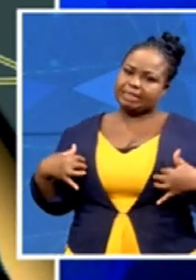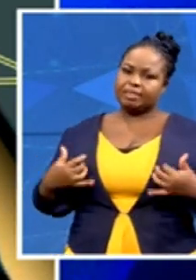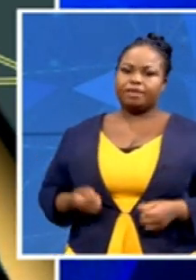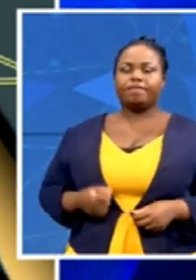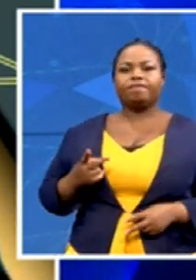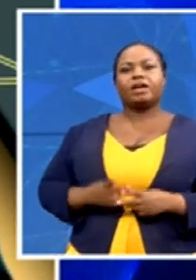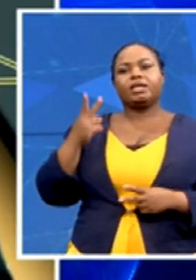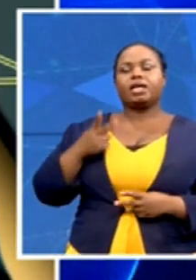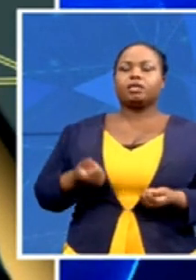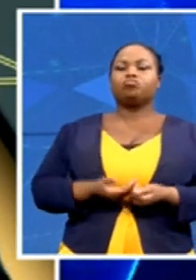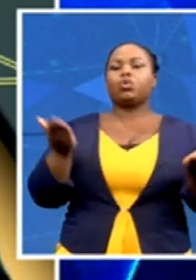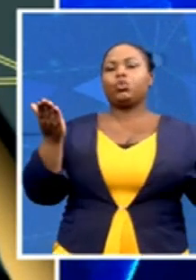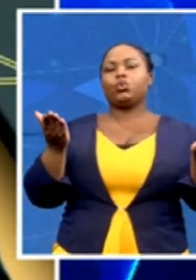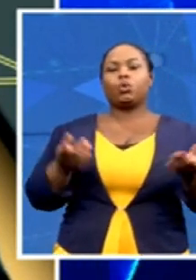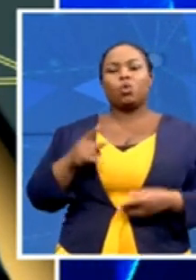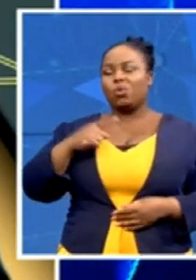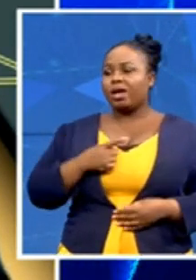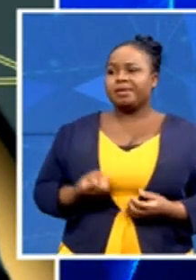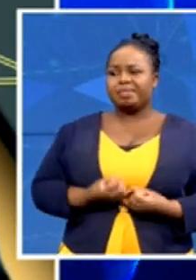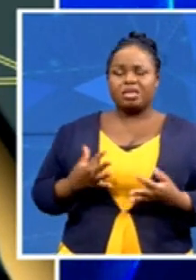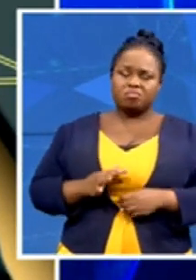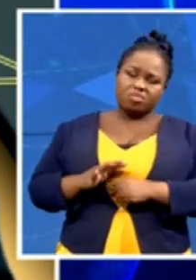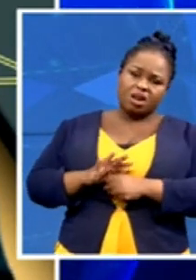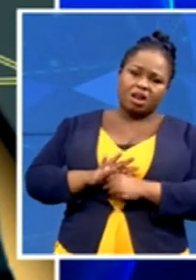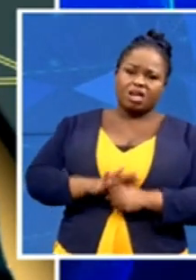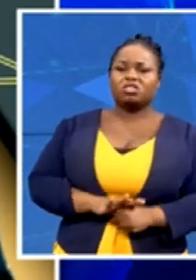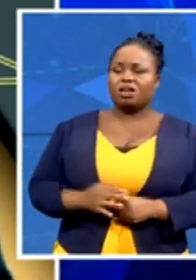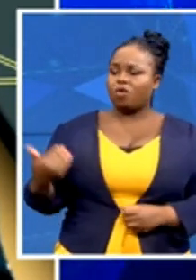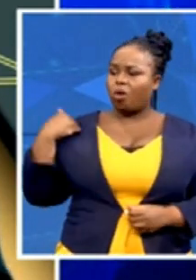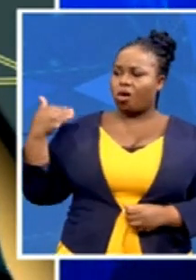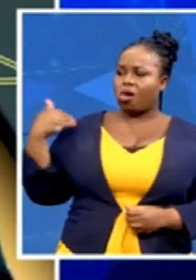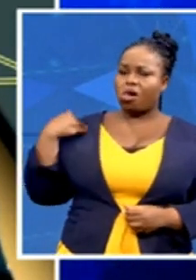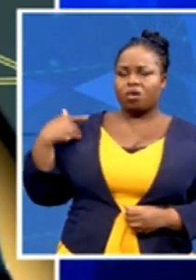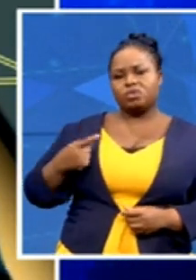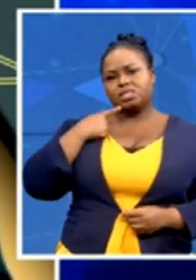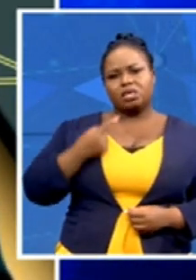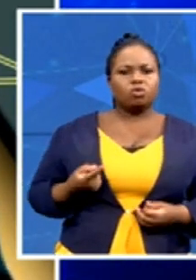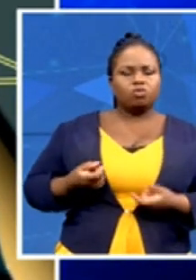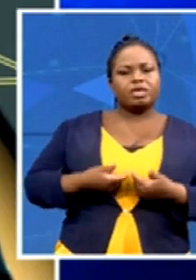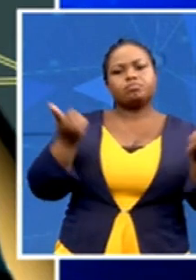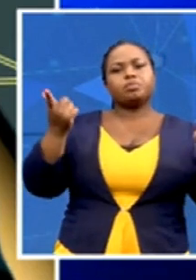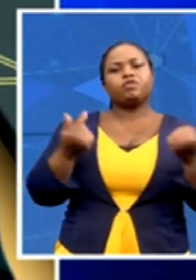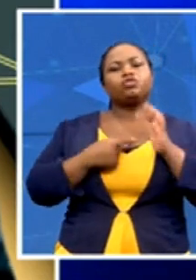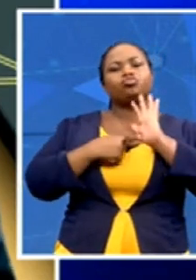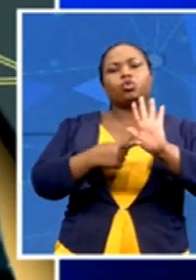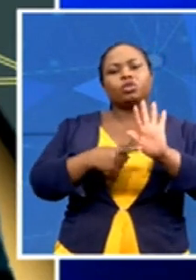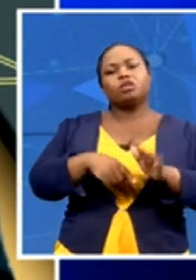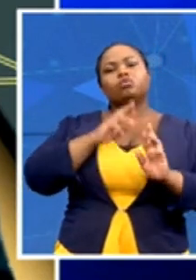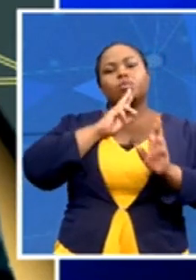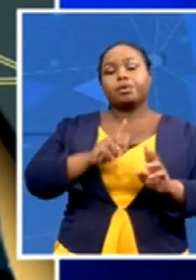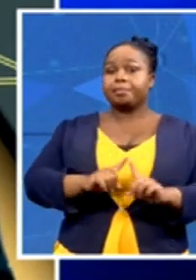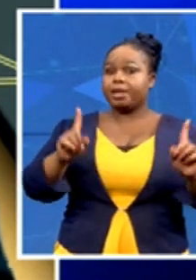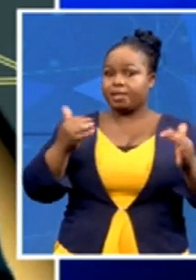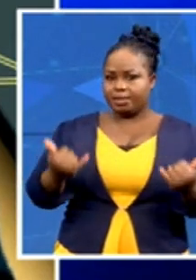lot of pressure on us that the report should be released. But what we can say to the public of South Africa is that we are